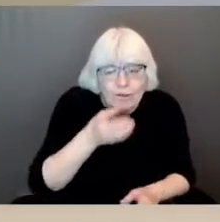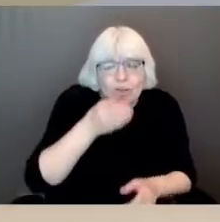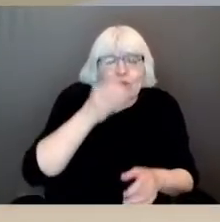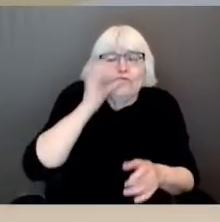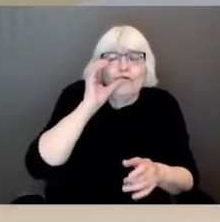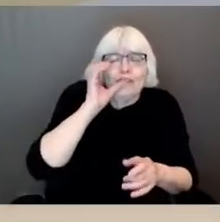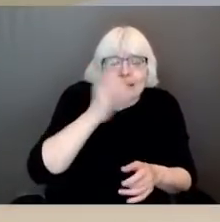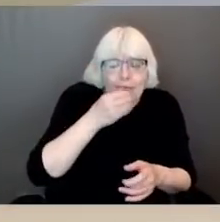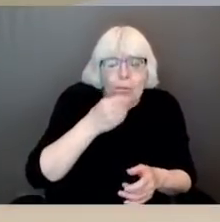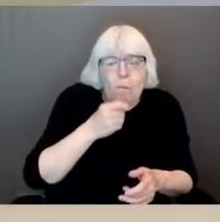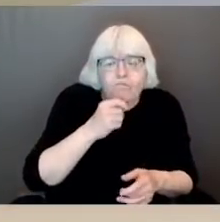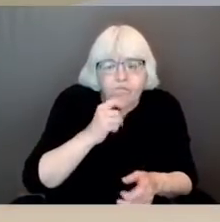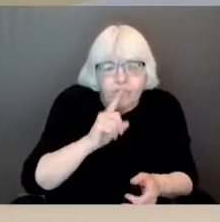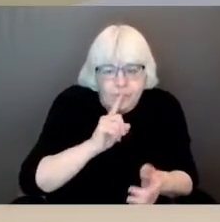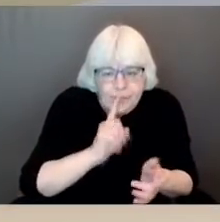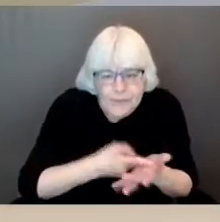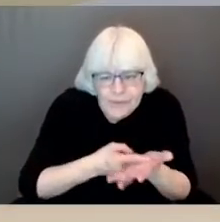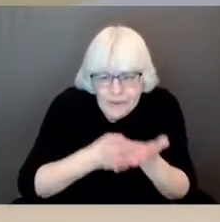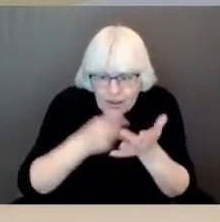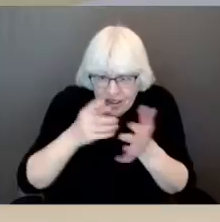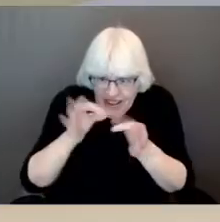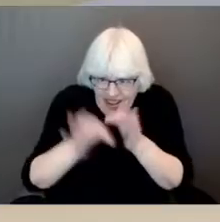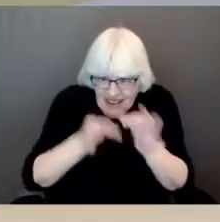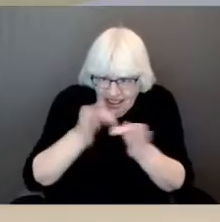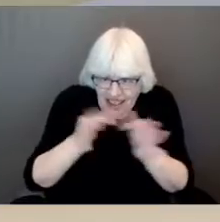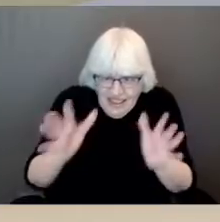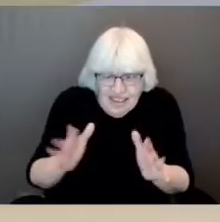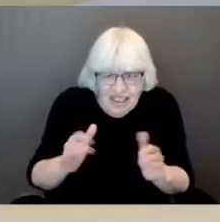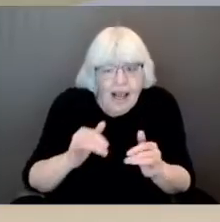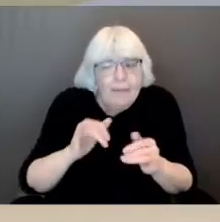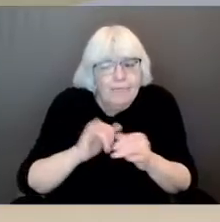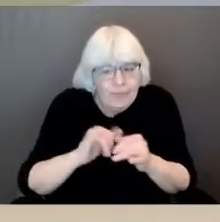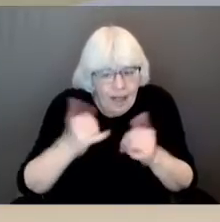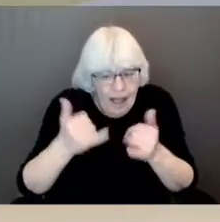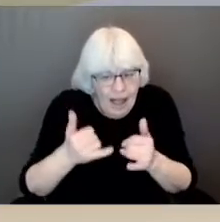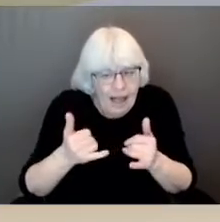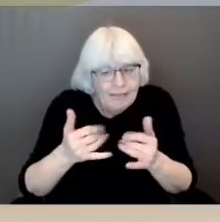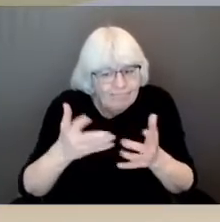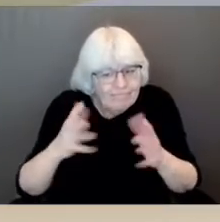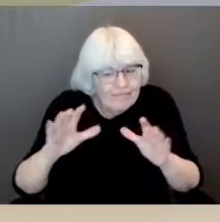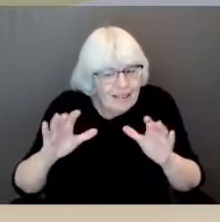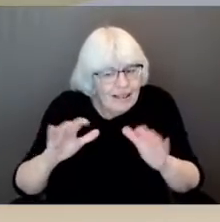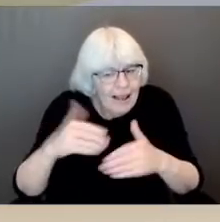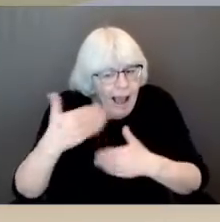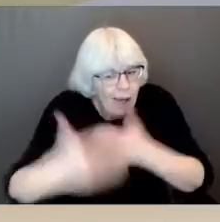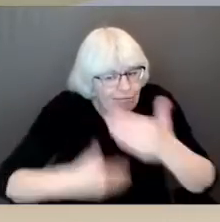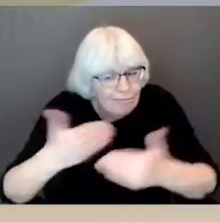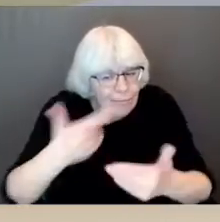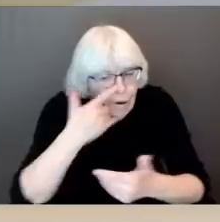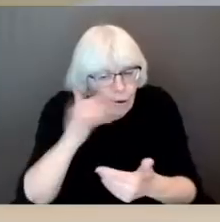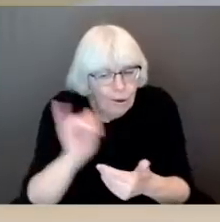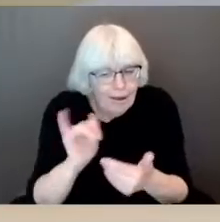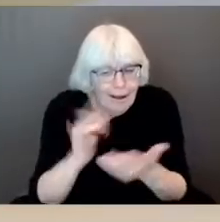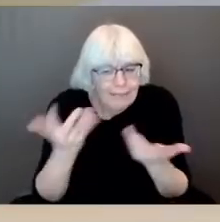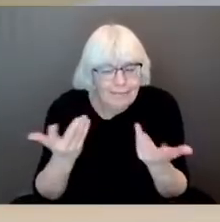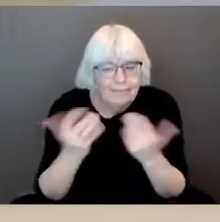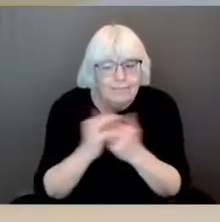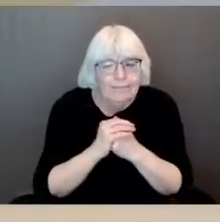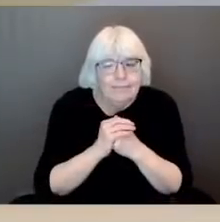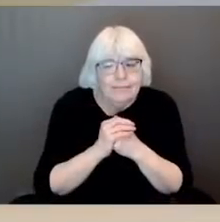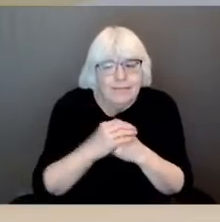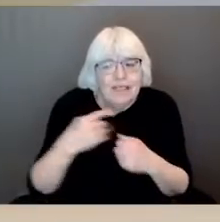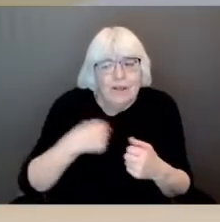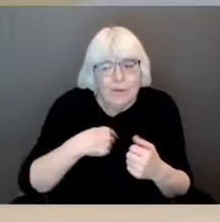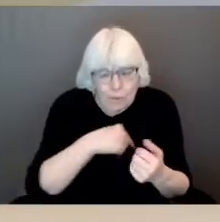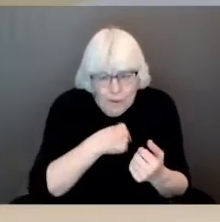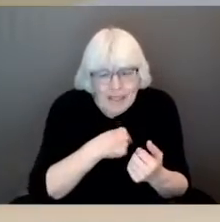Hi, Brittany. So we've been talking on and off about the mainly we've been talking about Gargle Tests with